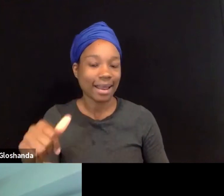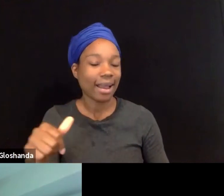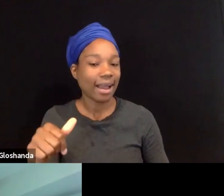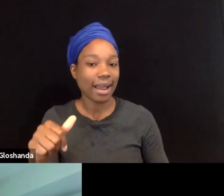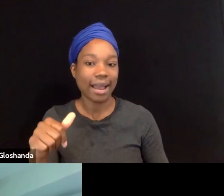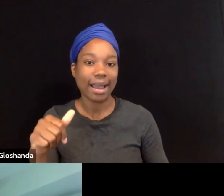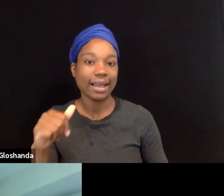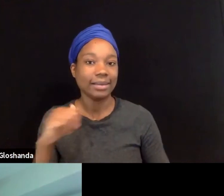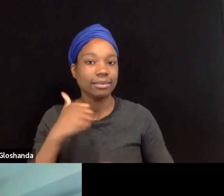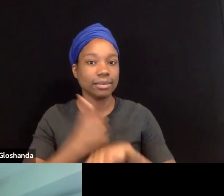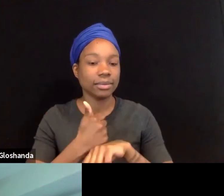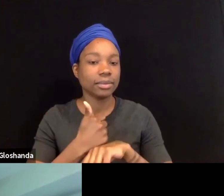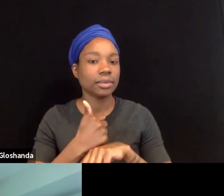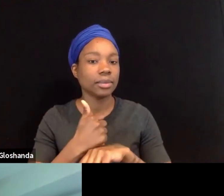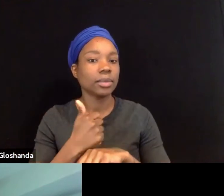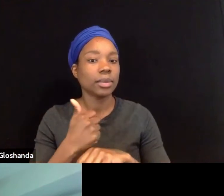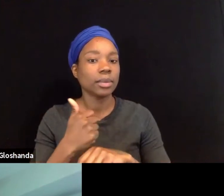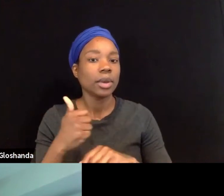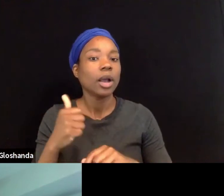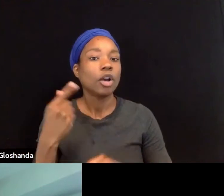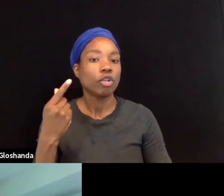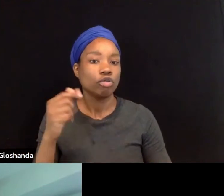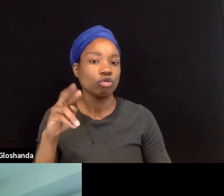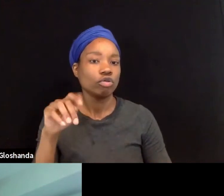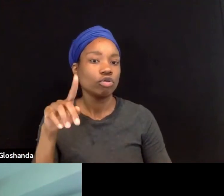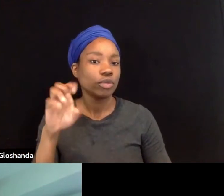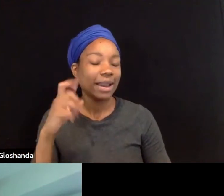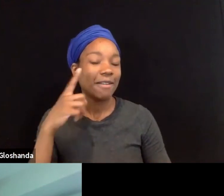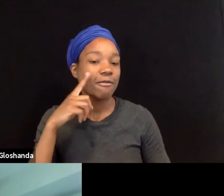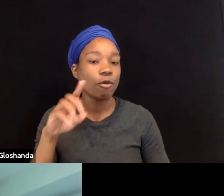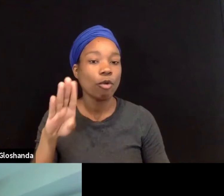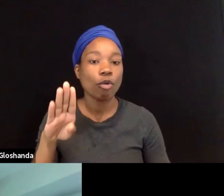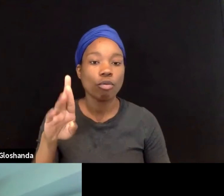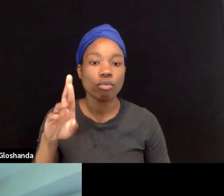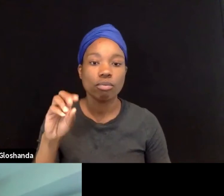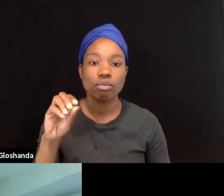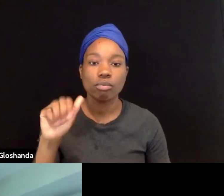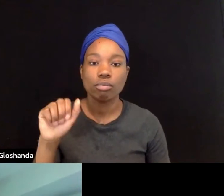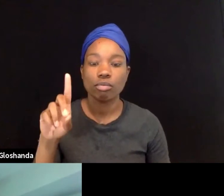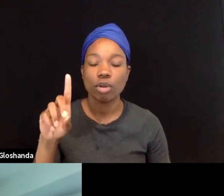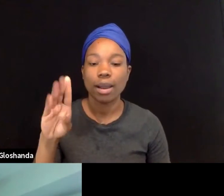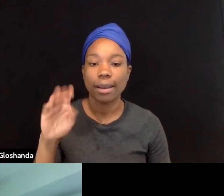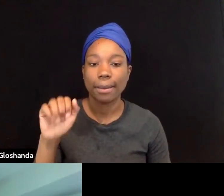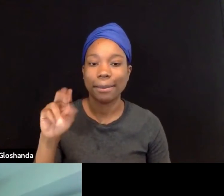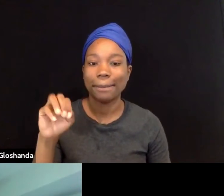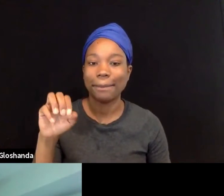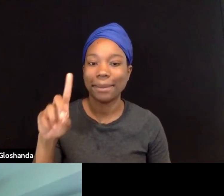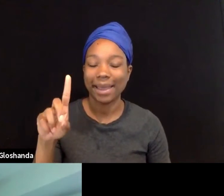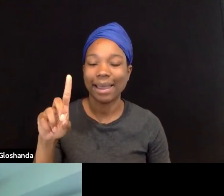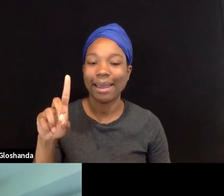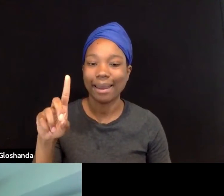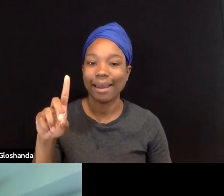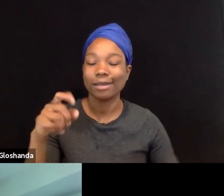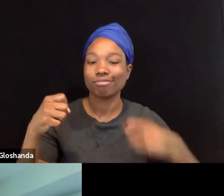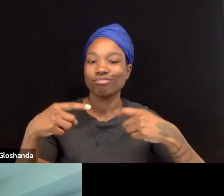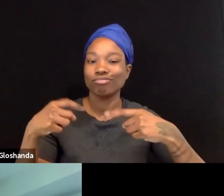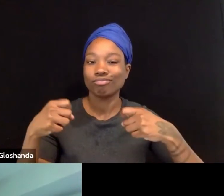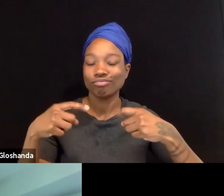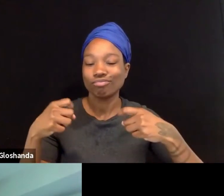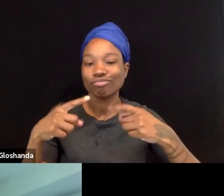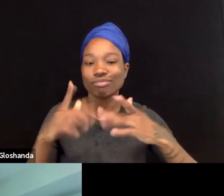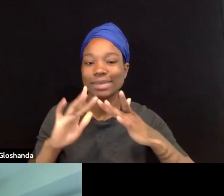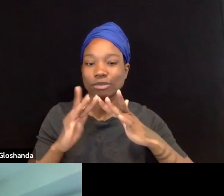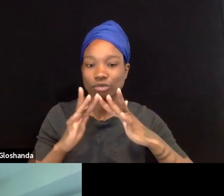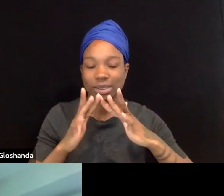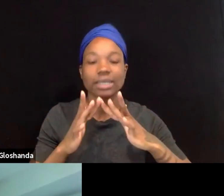for broadband, but we called it a spotlight and just tried to uncover some of the issues around